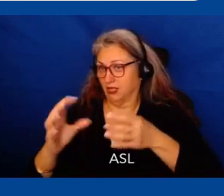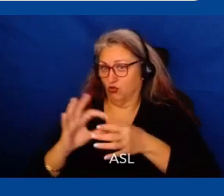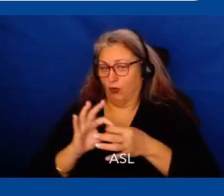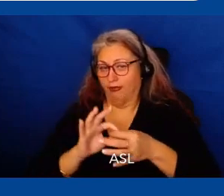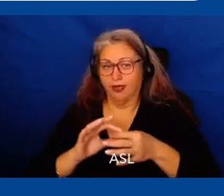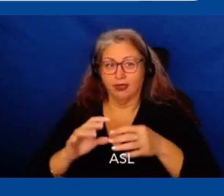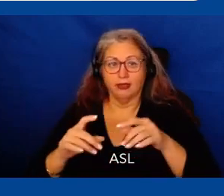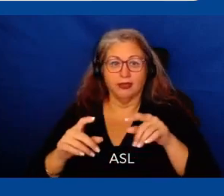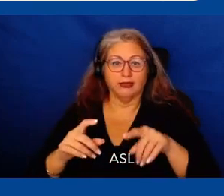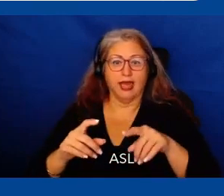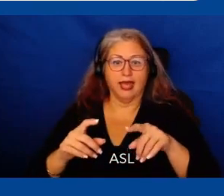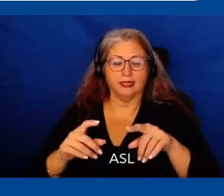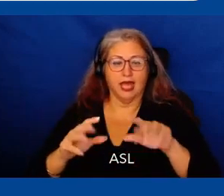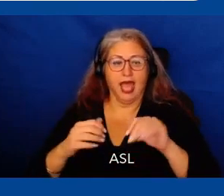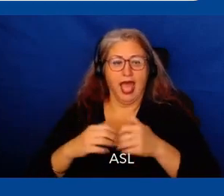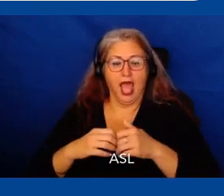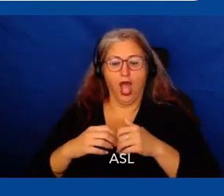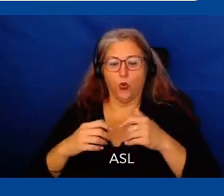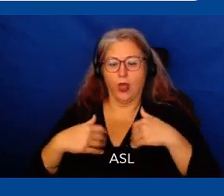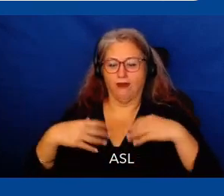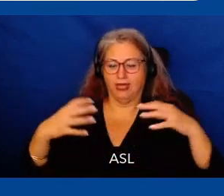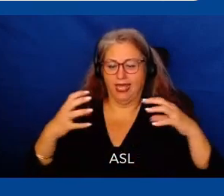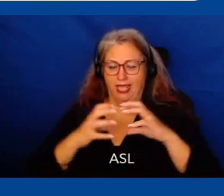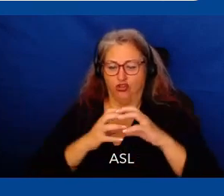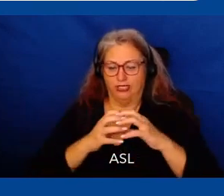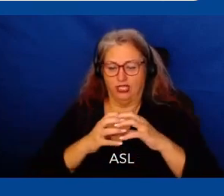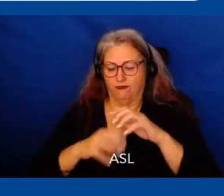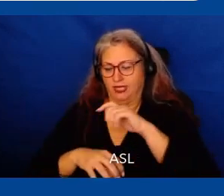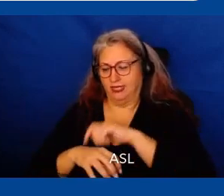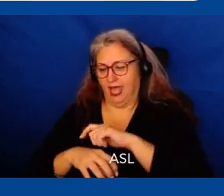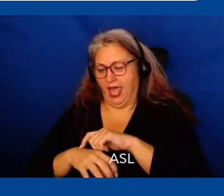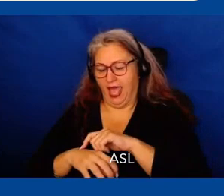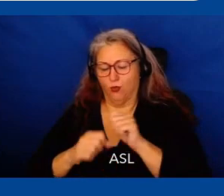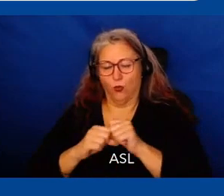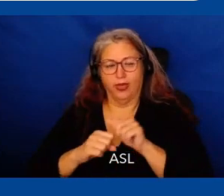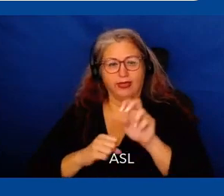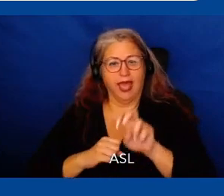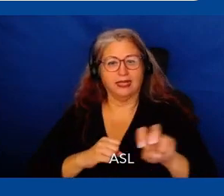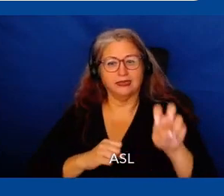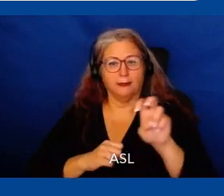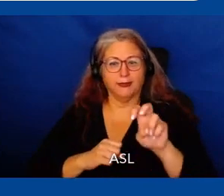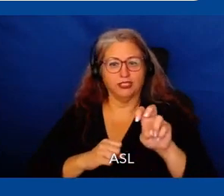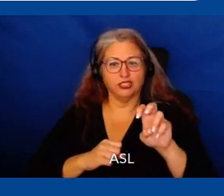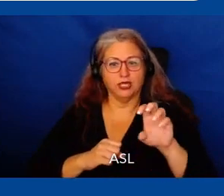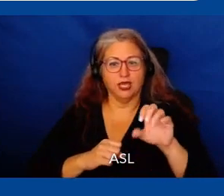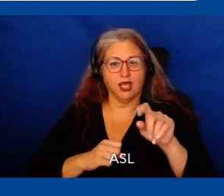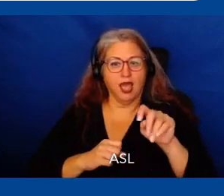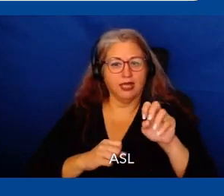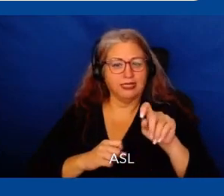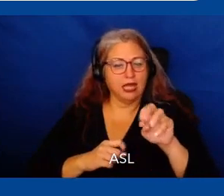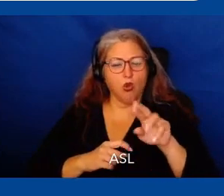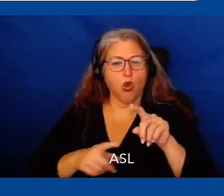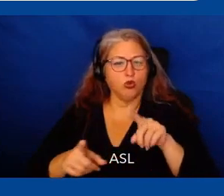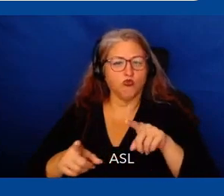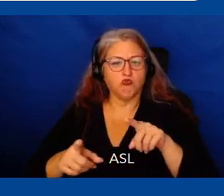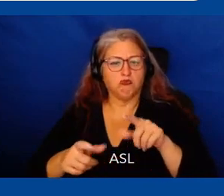of a collapsed or intersection of time in expedition content, or is that something that you're interested in?